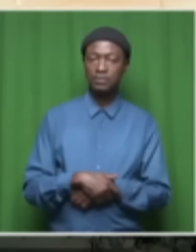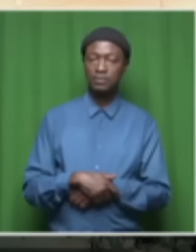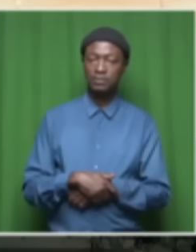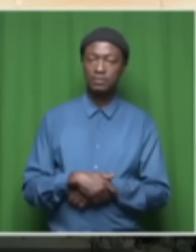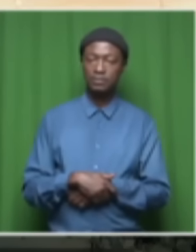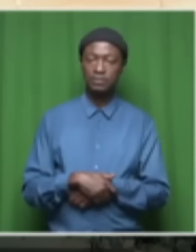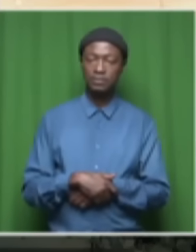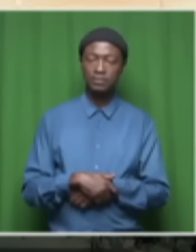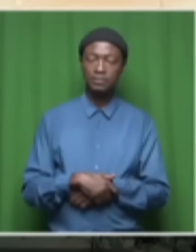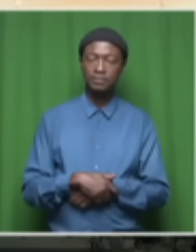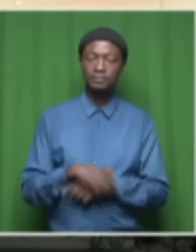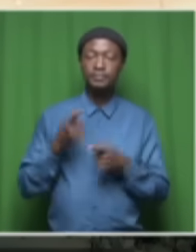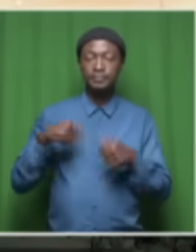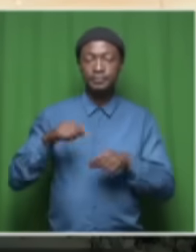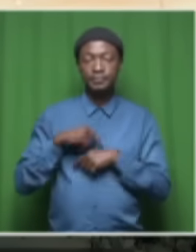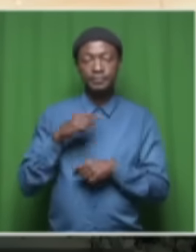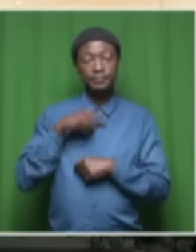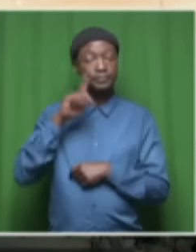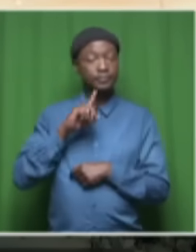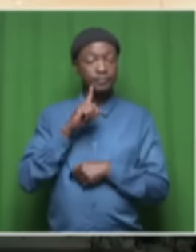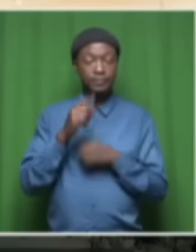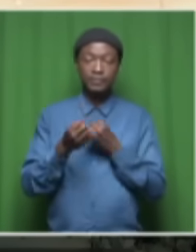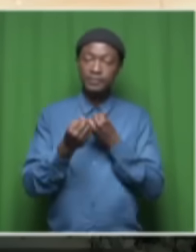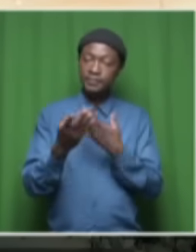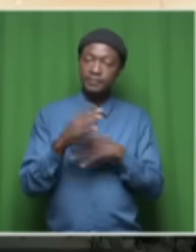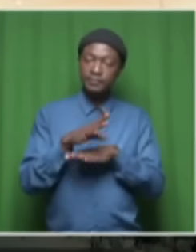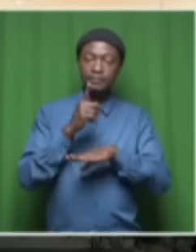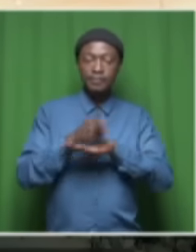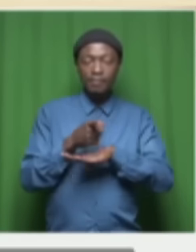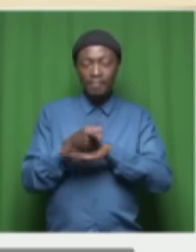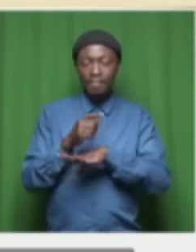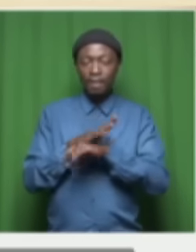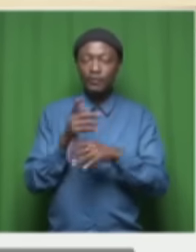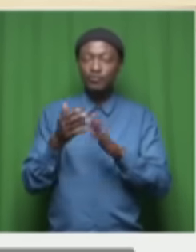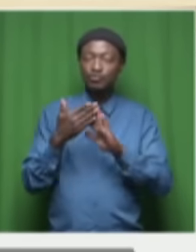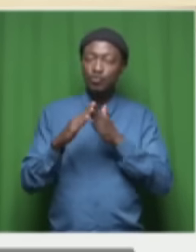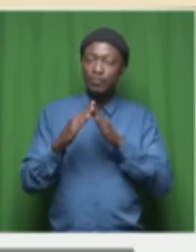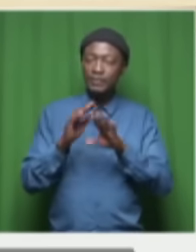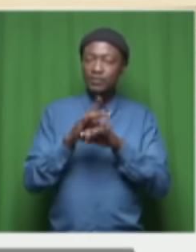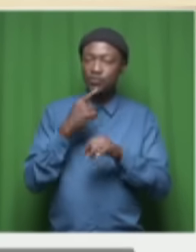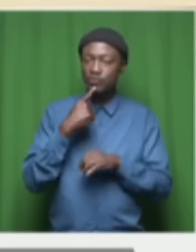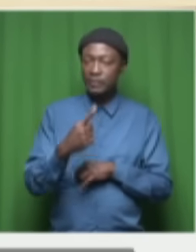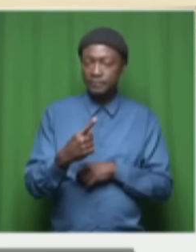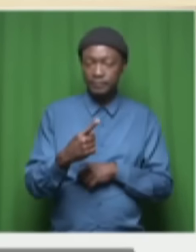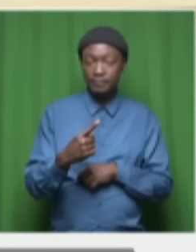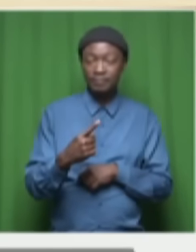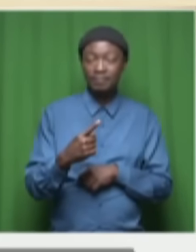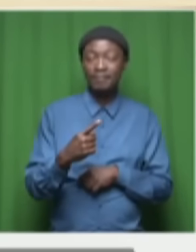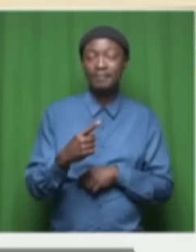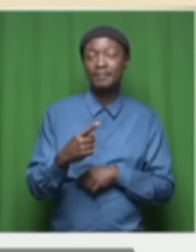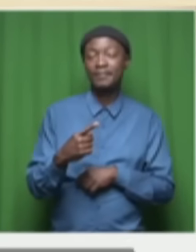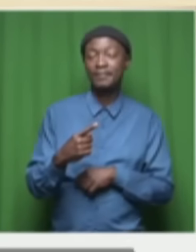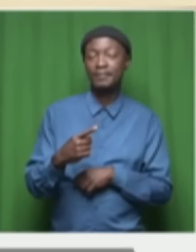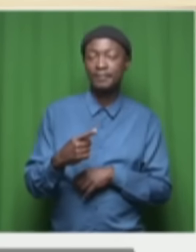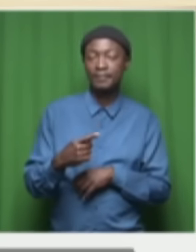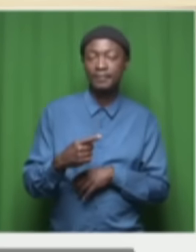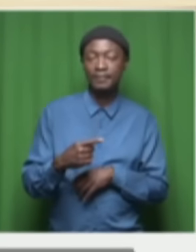Yeah, we always issue the warnings to the communities that when